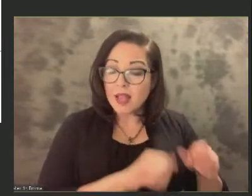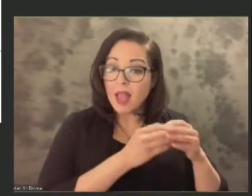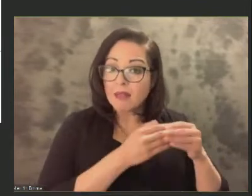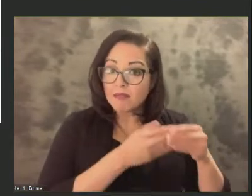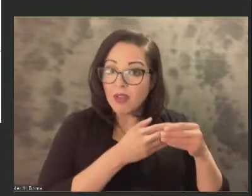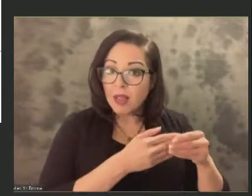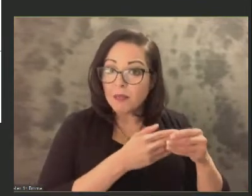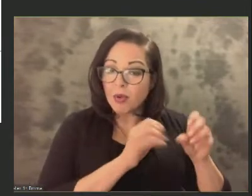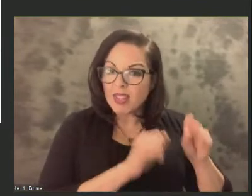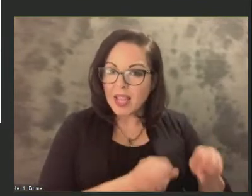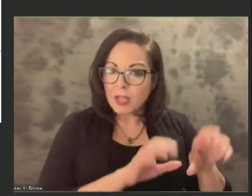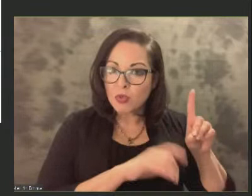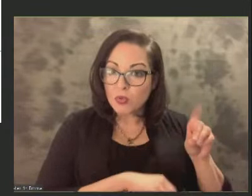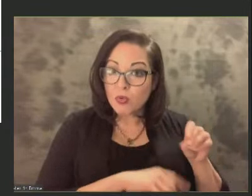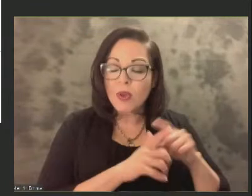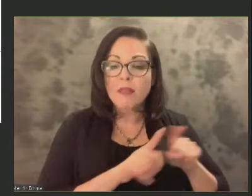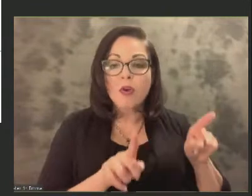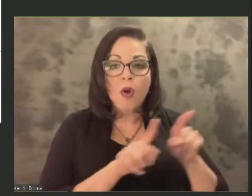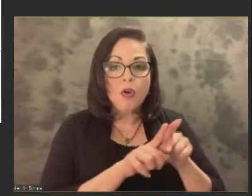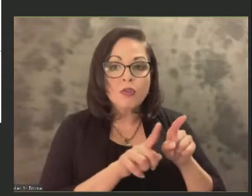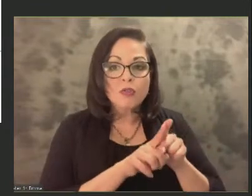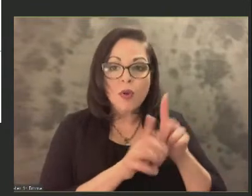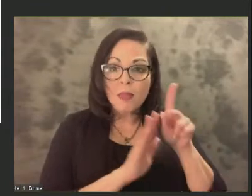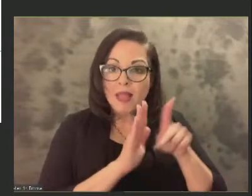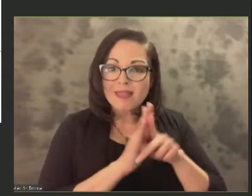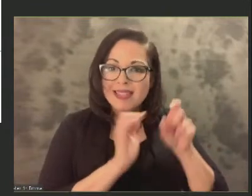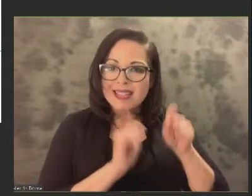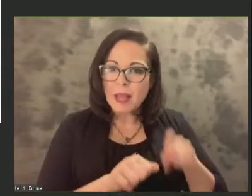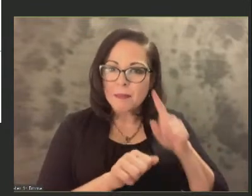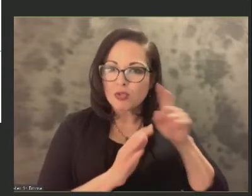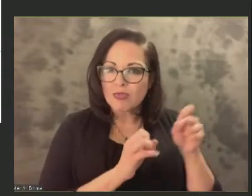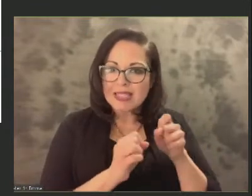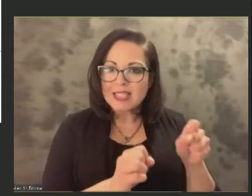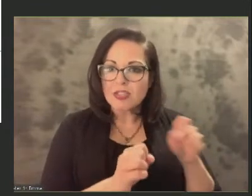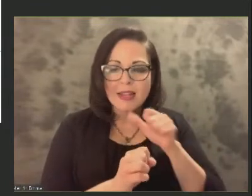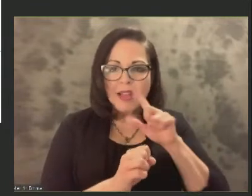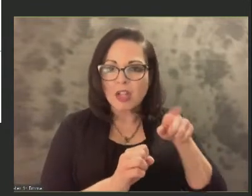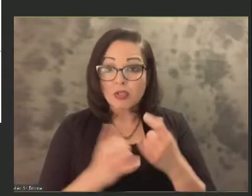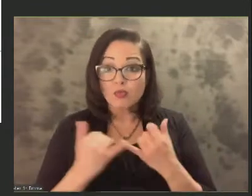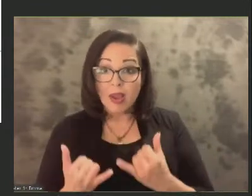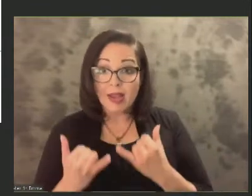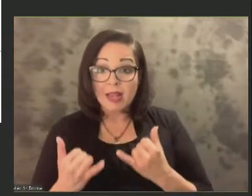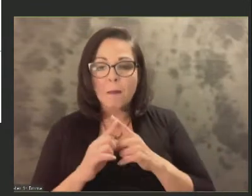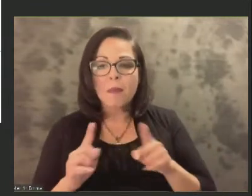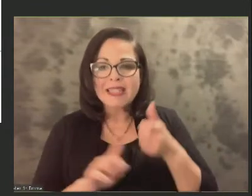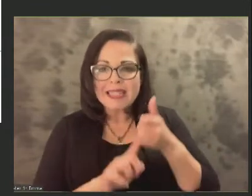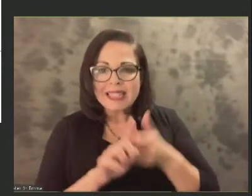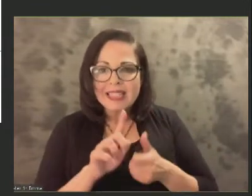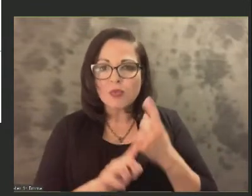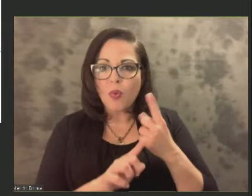and the policy that could be strategic, not just right now, but for future